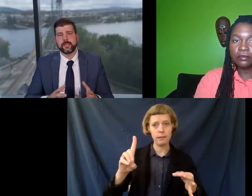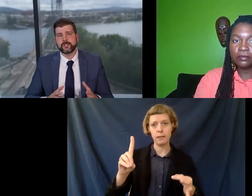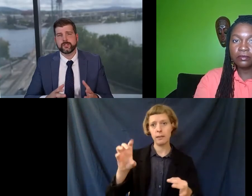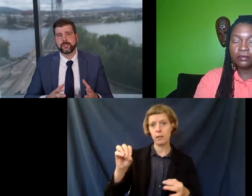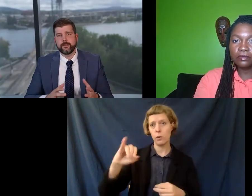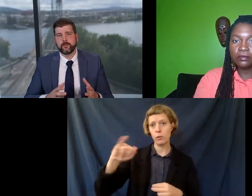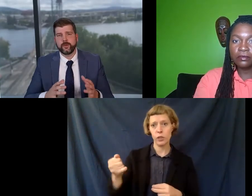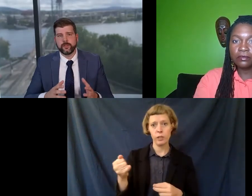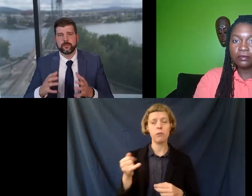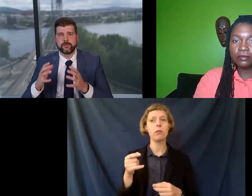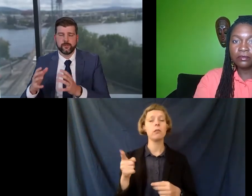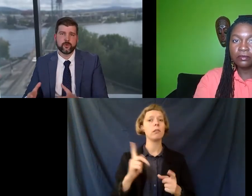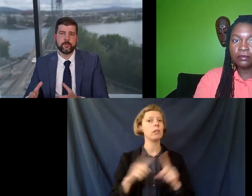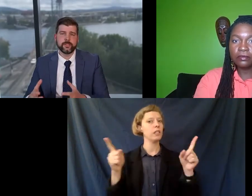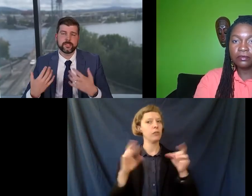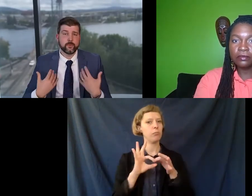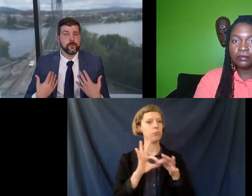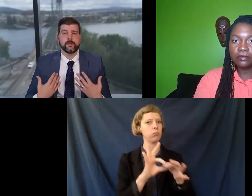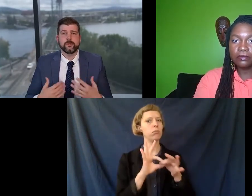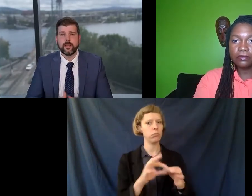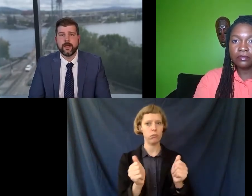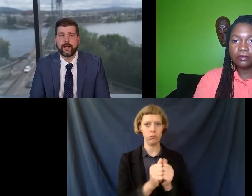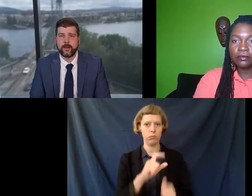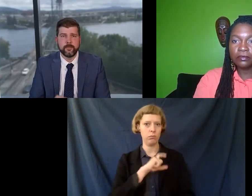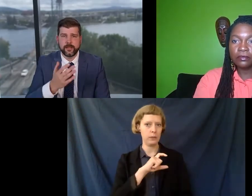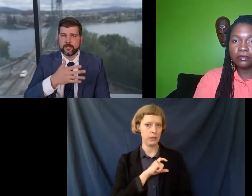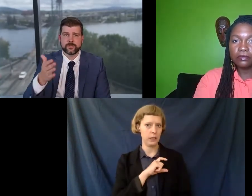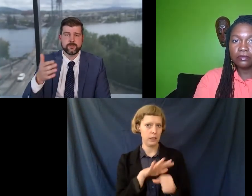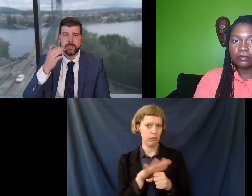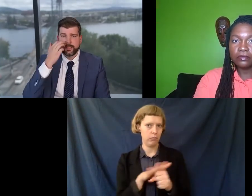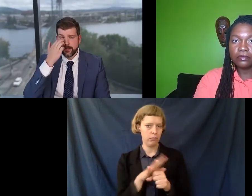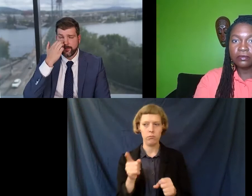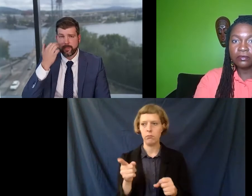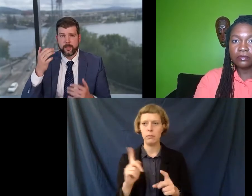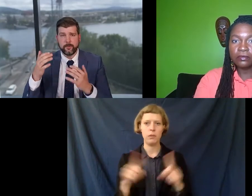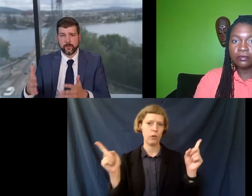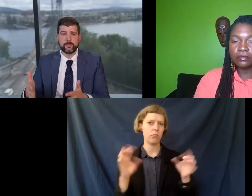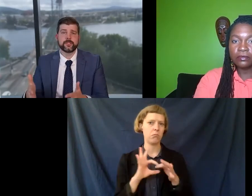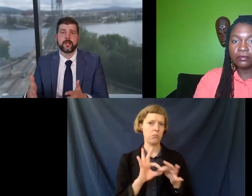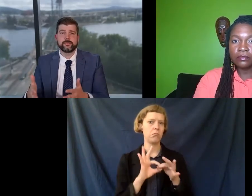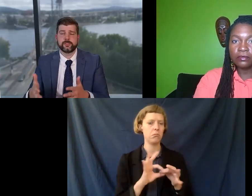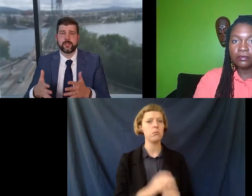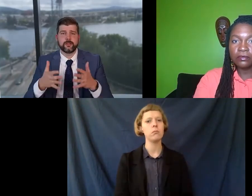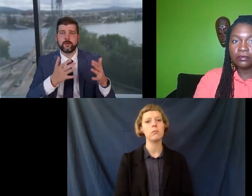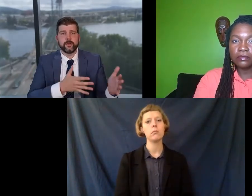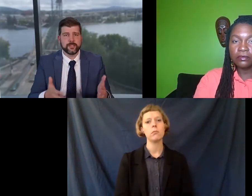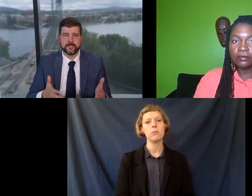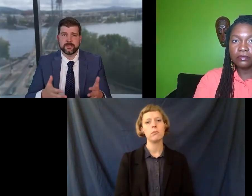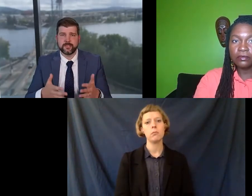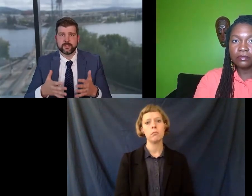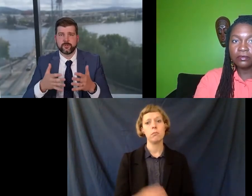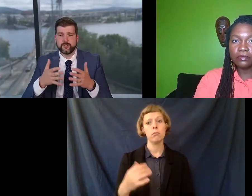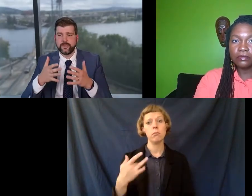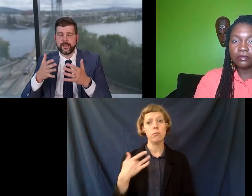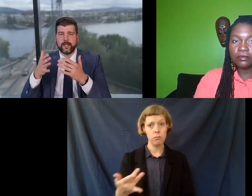working relationship with the local police that we do. On a Monday or Tuesday, Portland police officers are our witnesses.